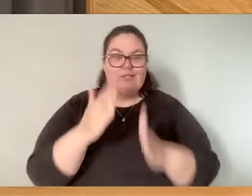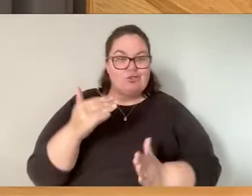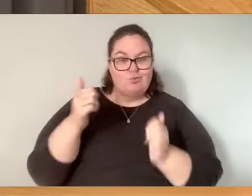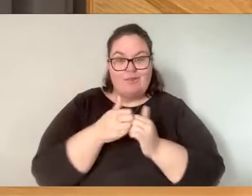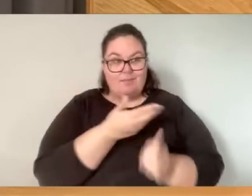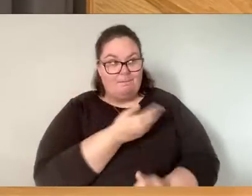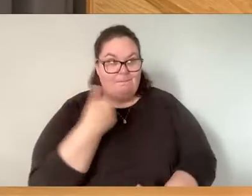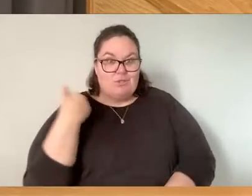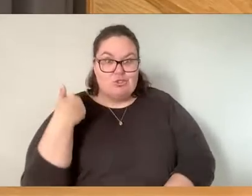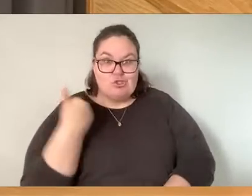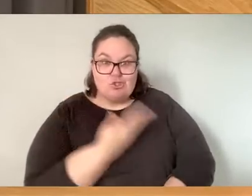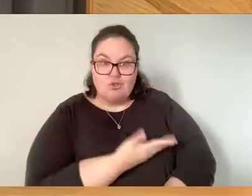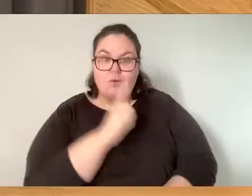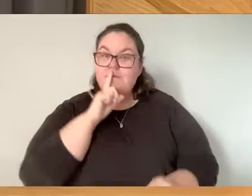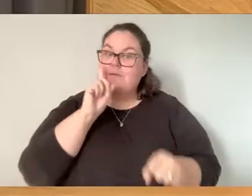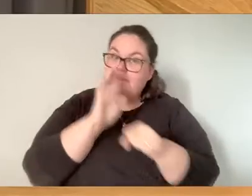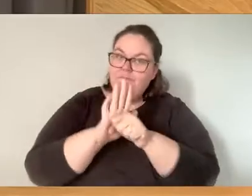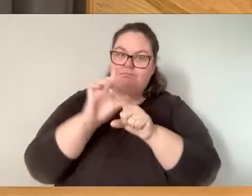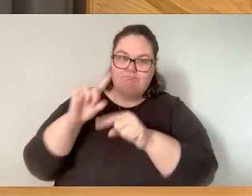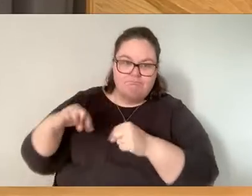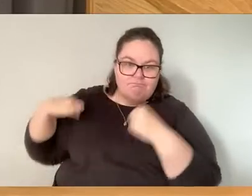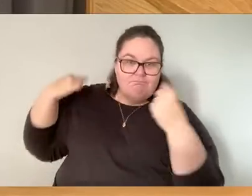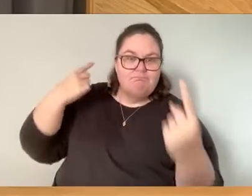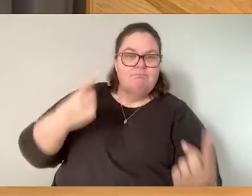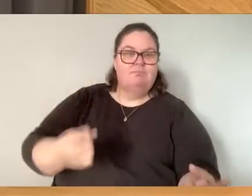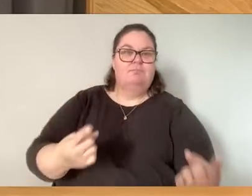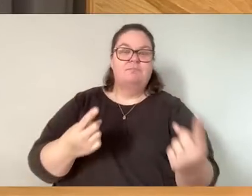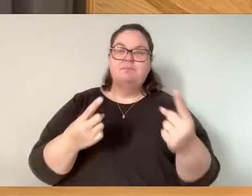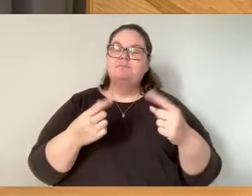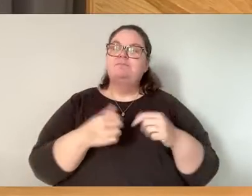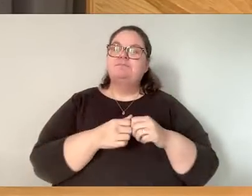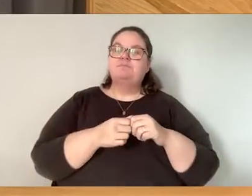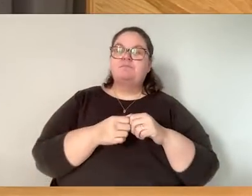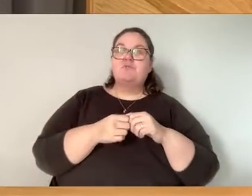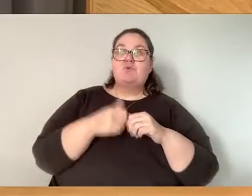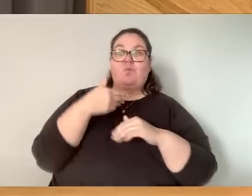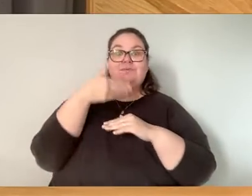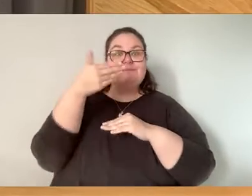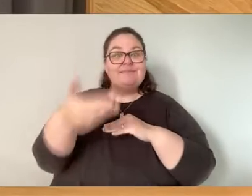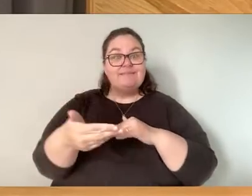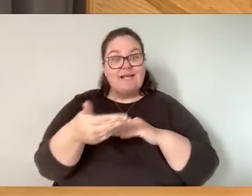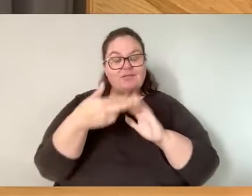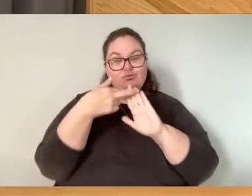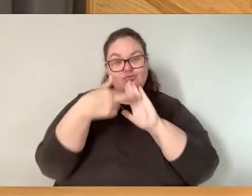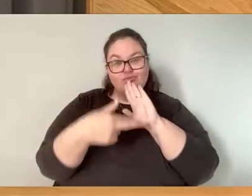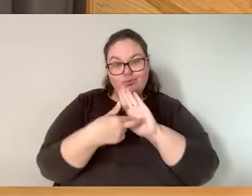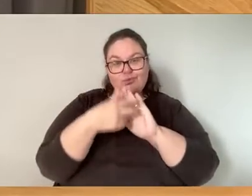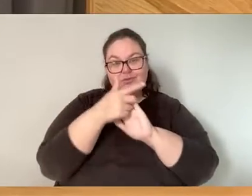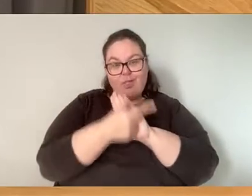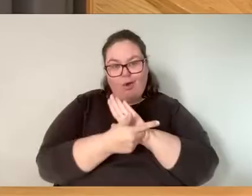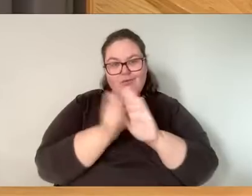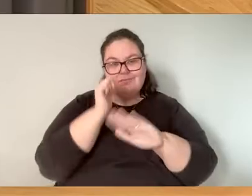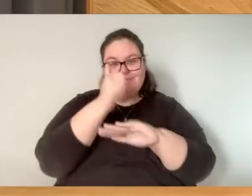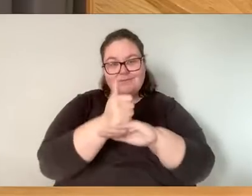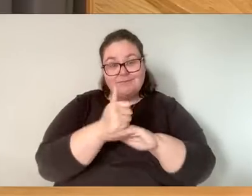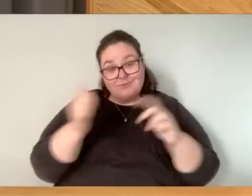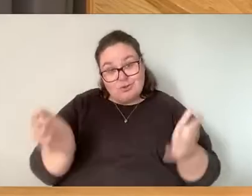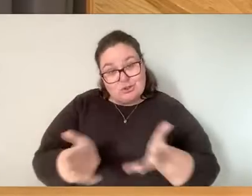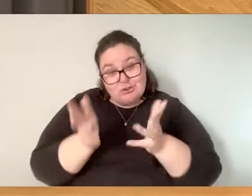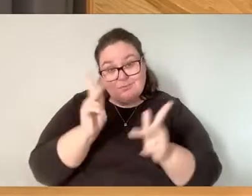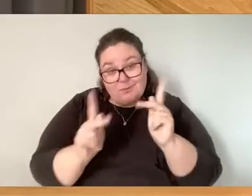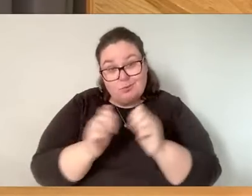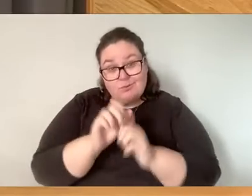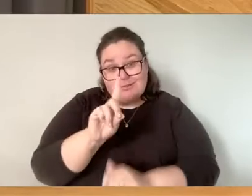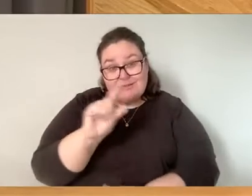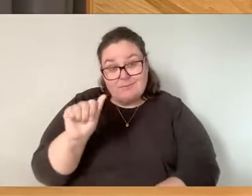been highly committed from day one. So the next step is these regulatory standards, and that's what I encourage people with a disability to watch and to